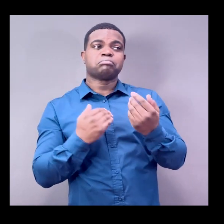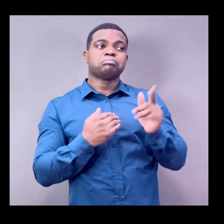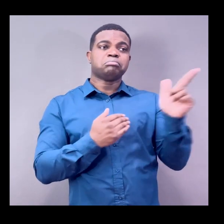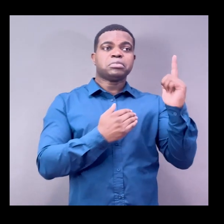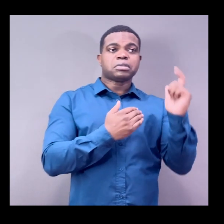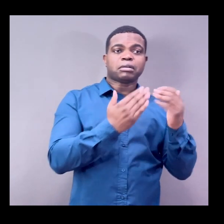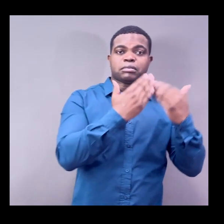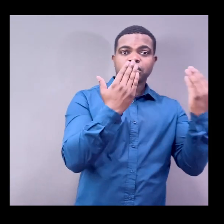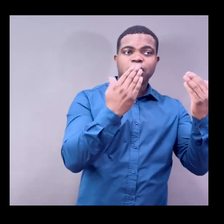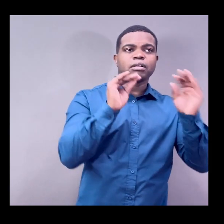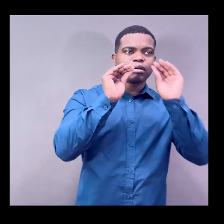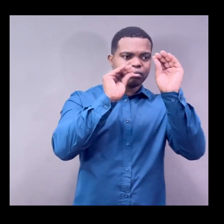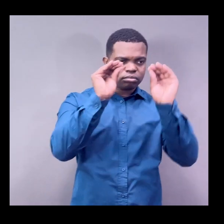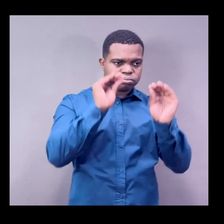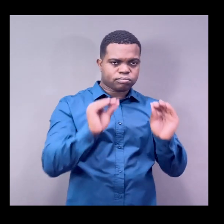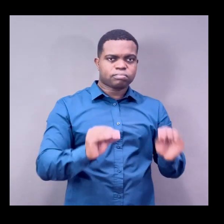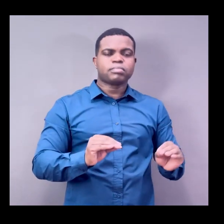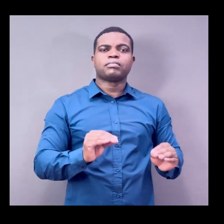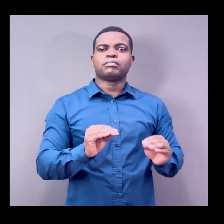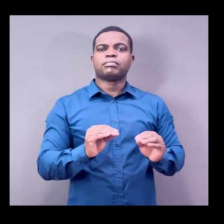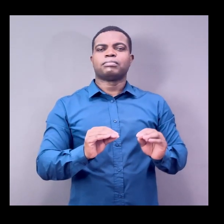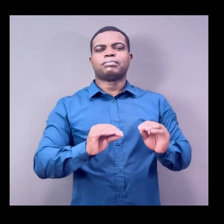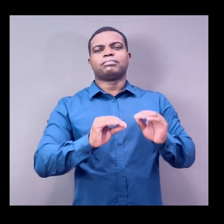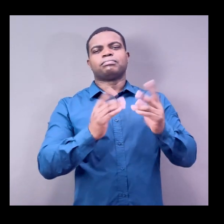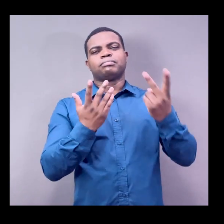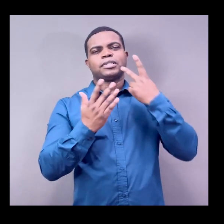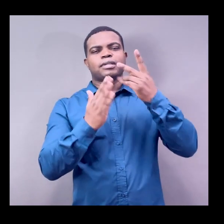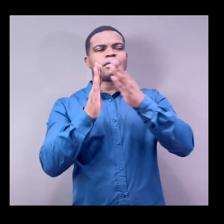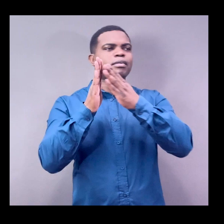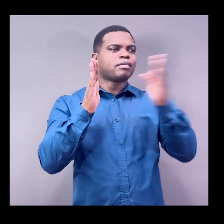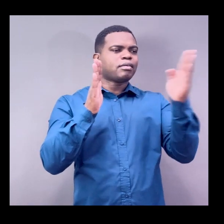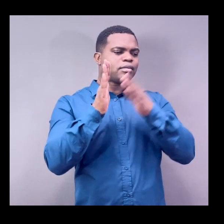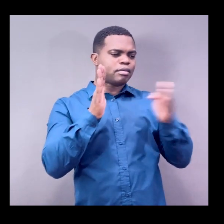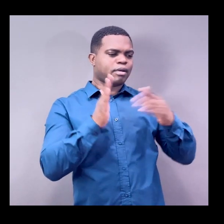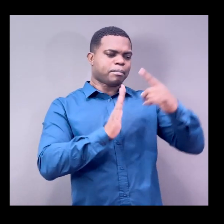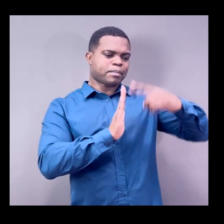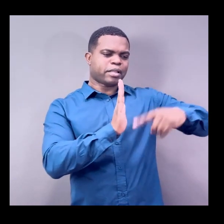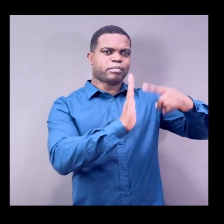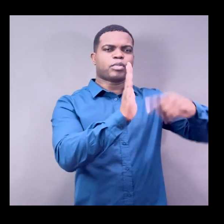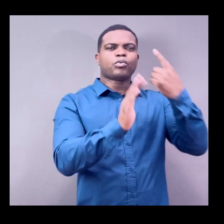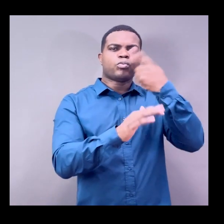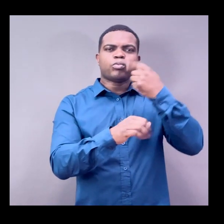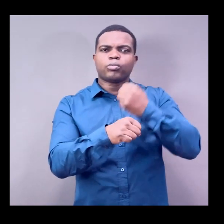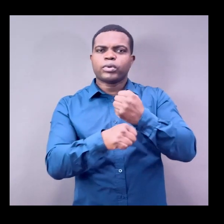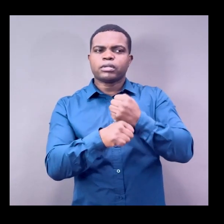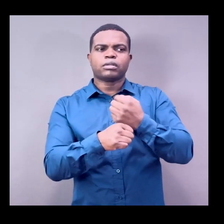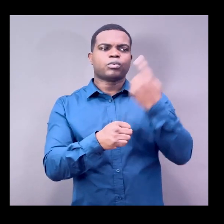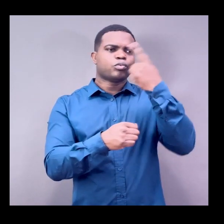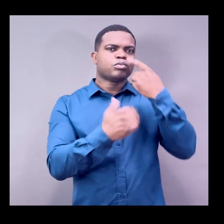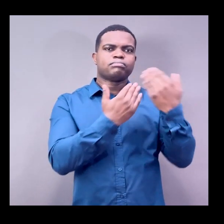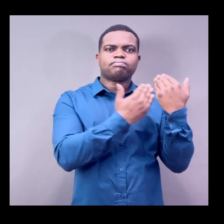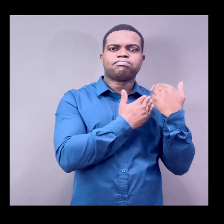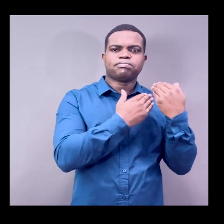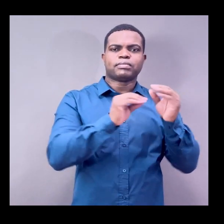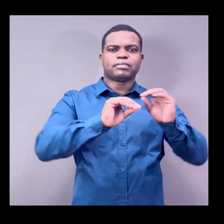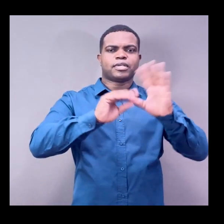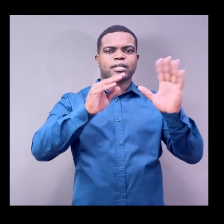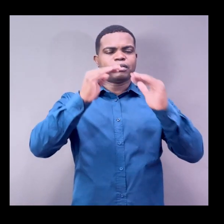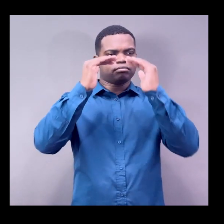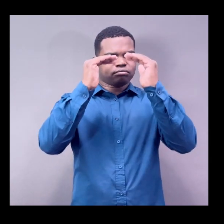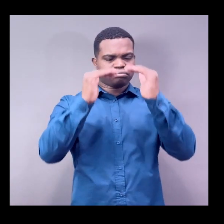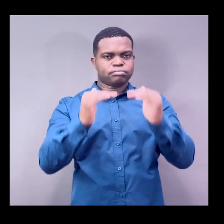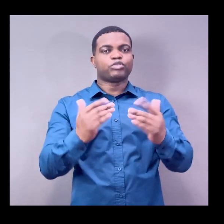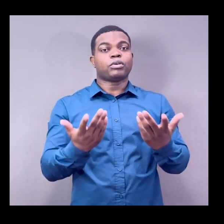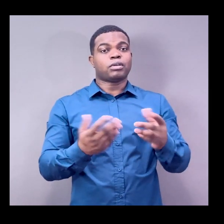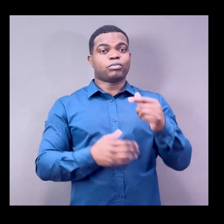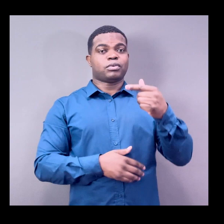date, and at the upper column here you can see months. You can see May, June, July, August, September. So looking